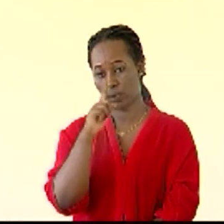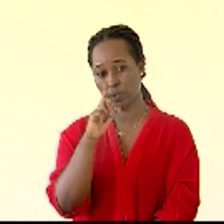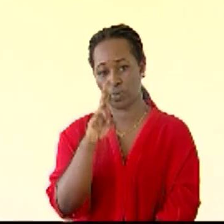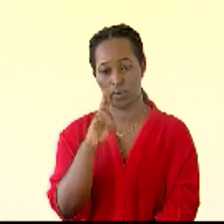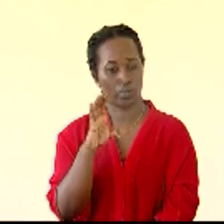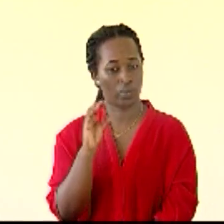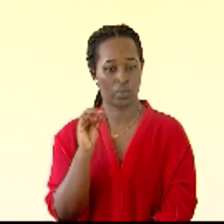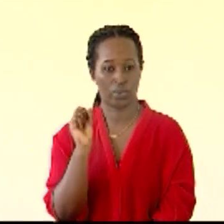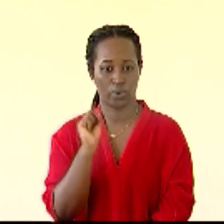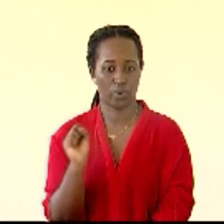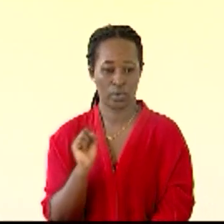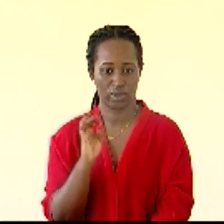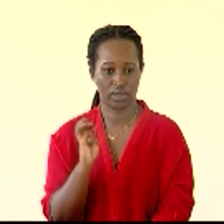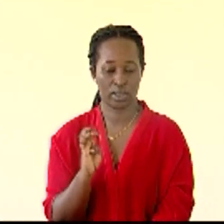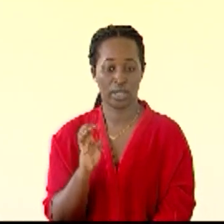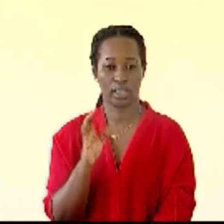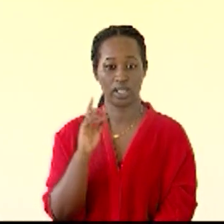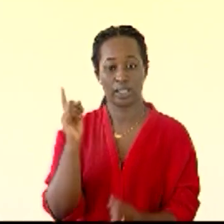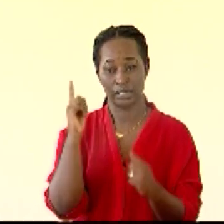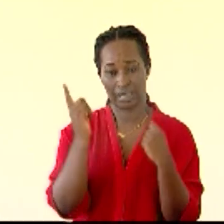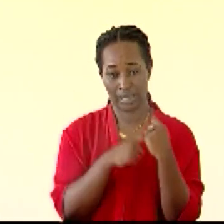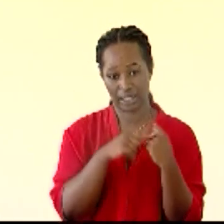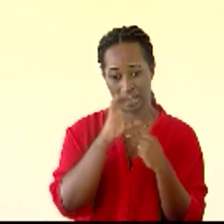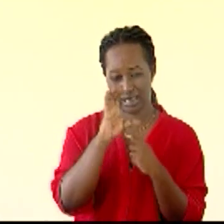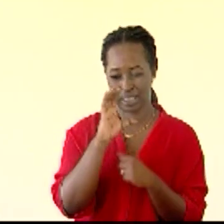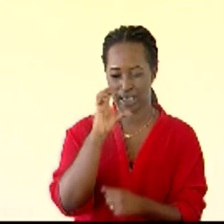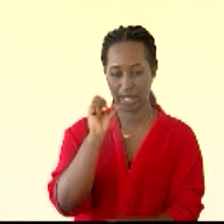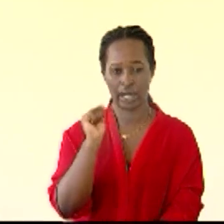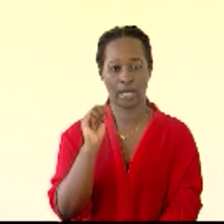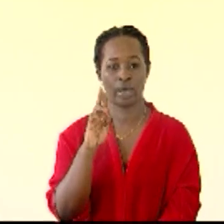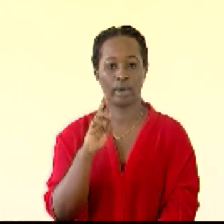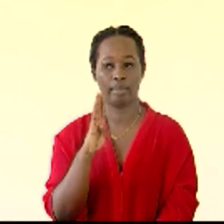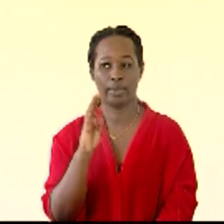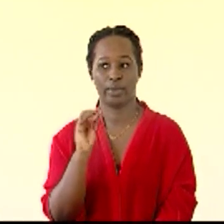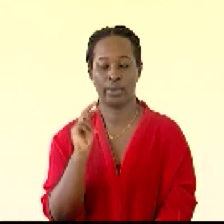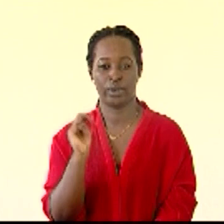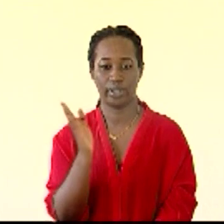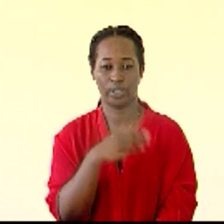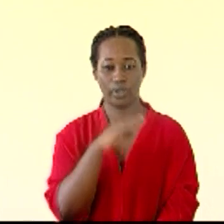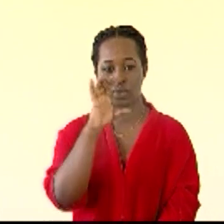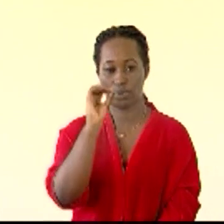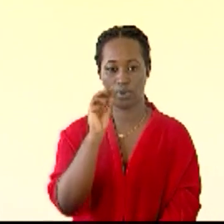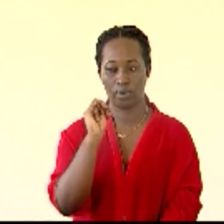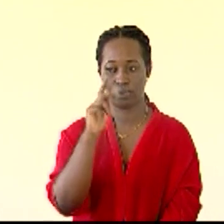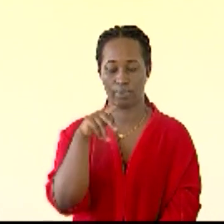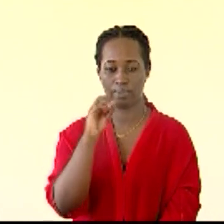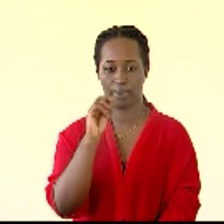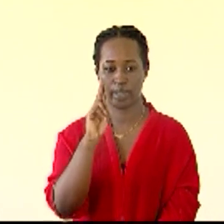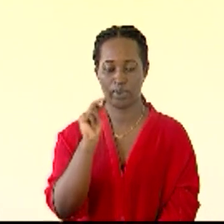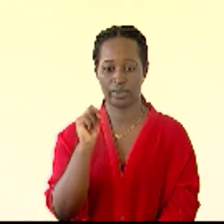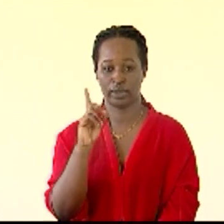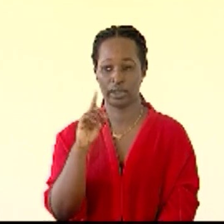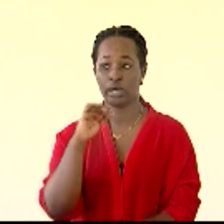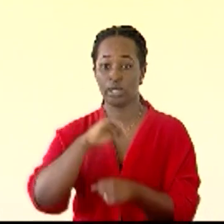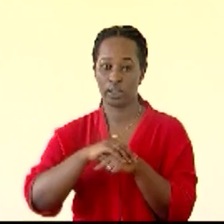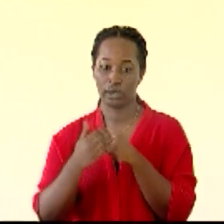which is a carbon compound, 6 atoms of carbon being produced, will be looked at in terms